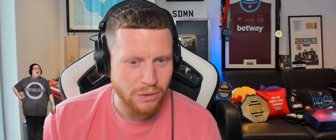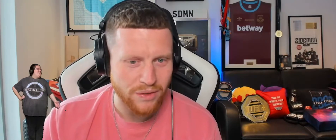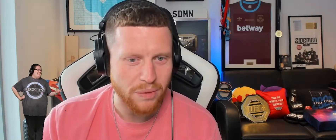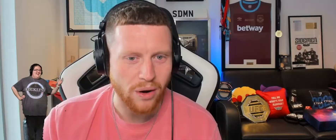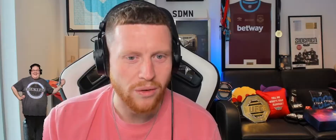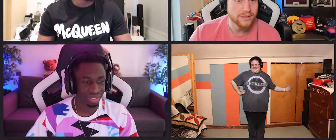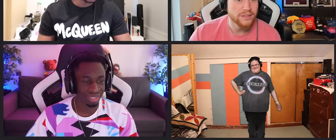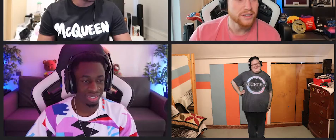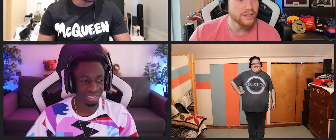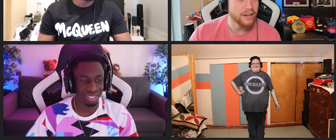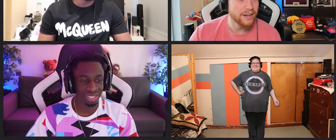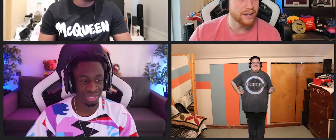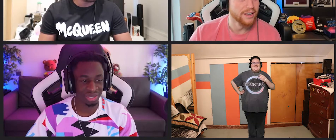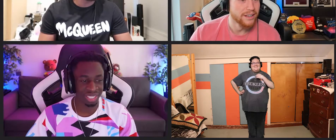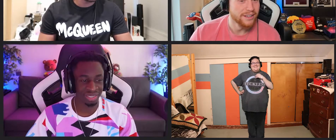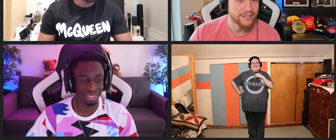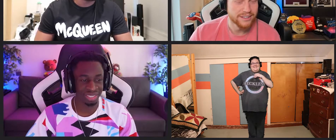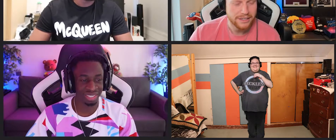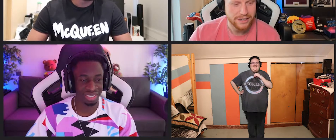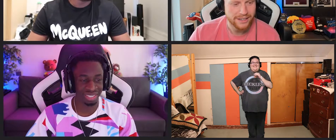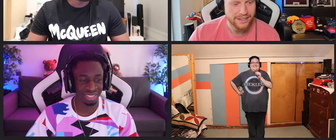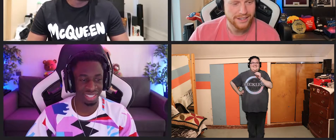go chill with it. I think I laughed, but I don't know.